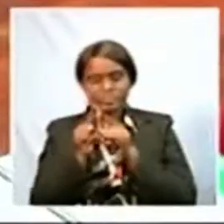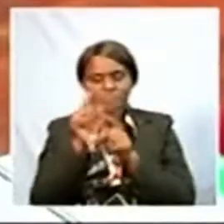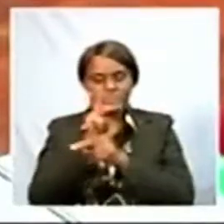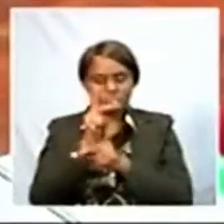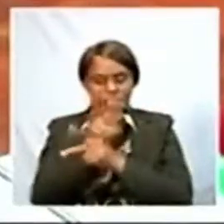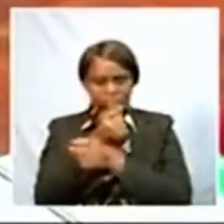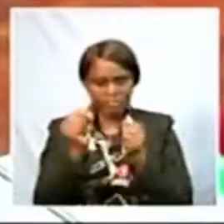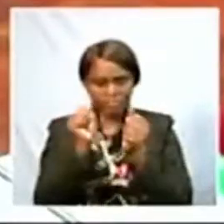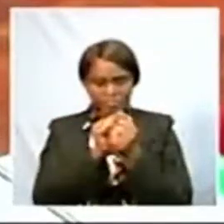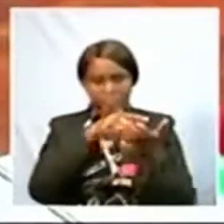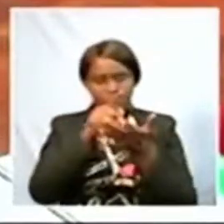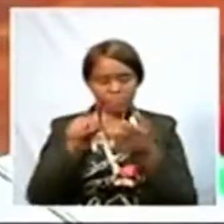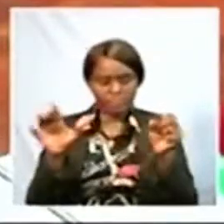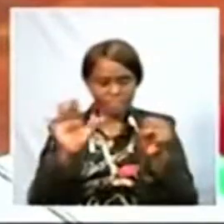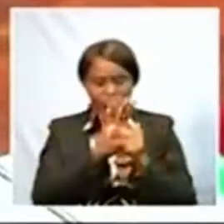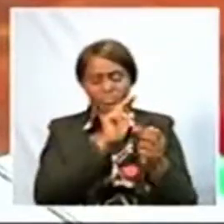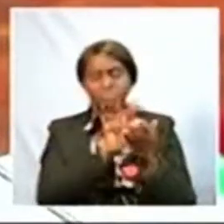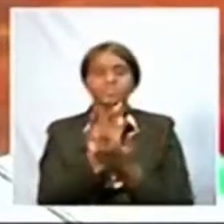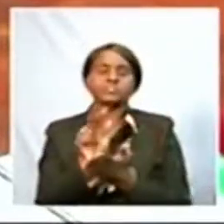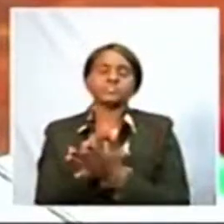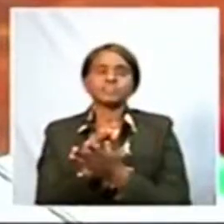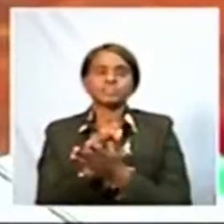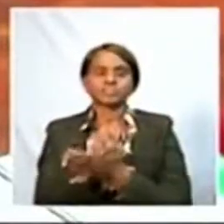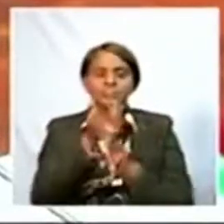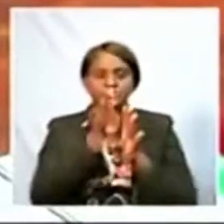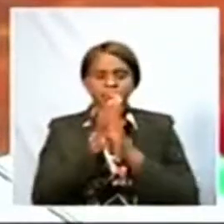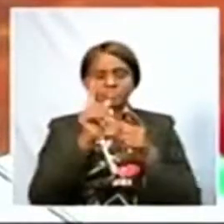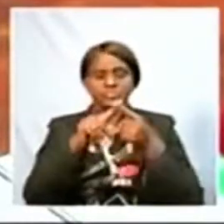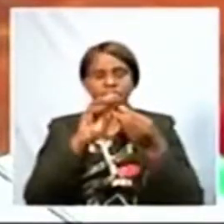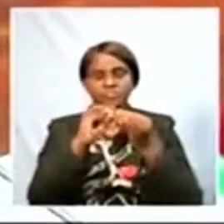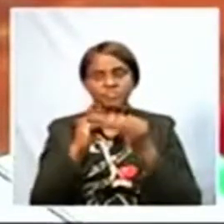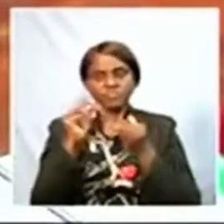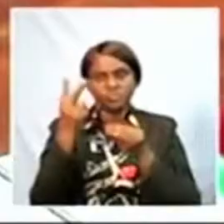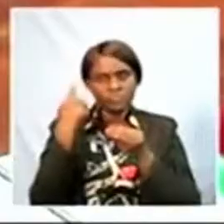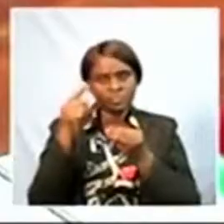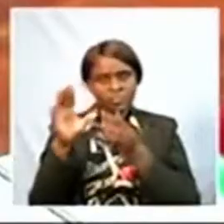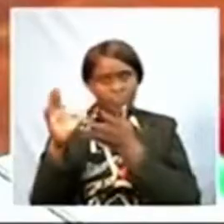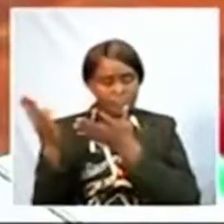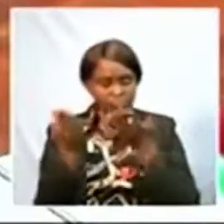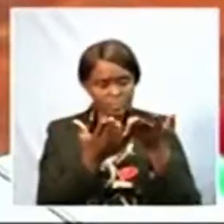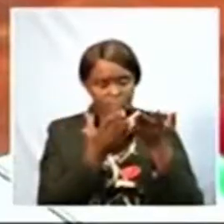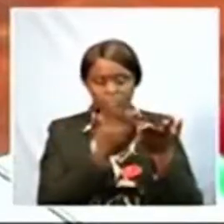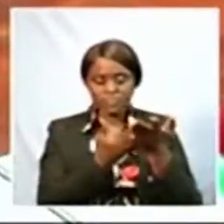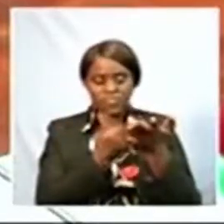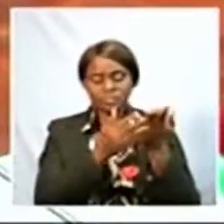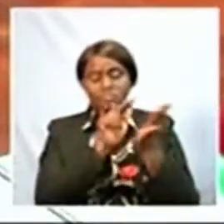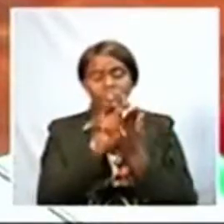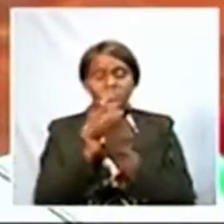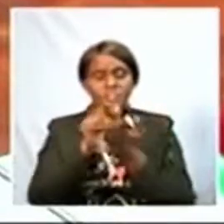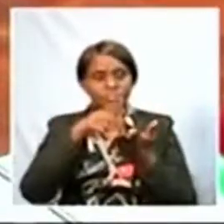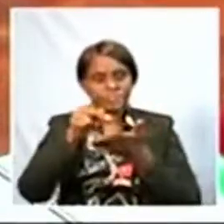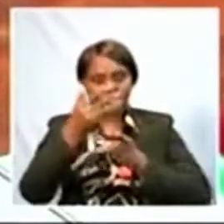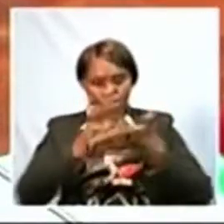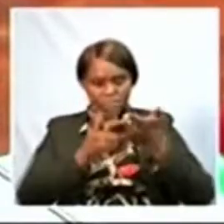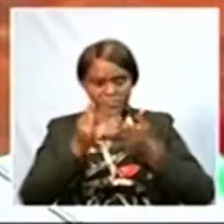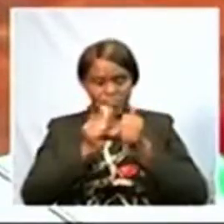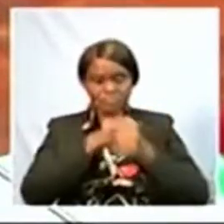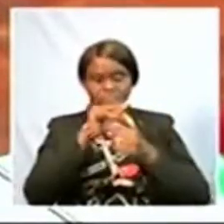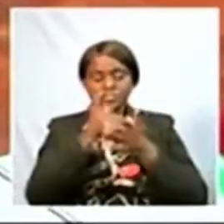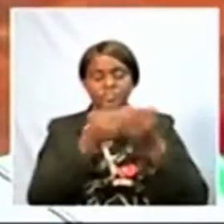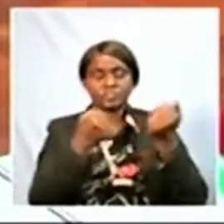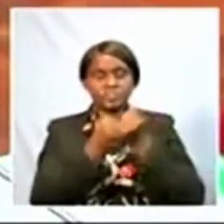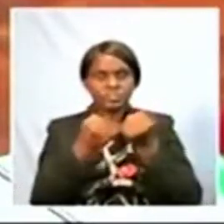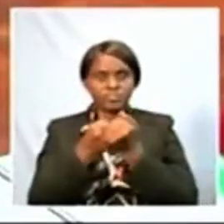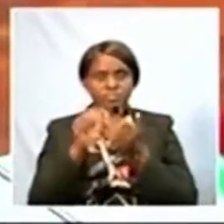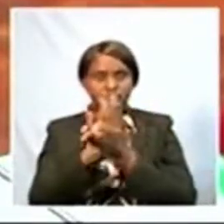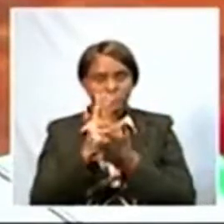with a payment voucher fully signed. Refer to Appendix 13 for the delivery note, signed payment voucher with all supporting documents